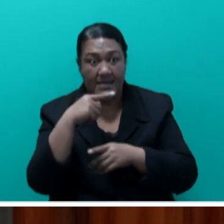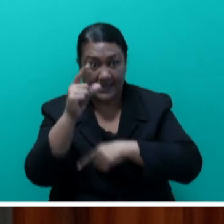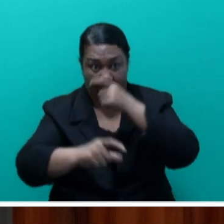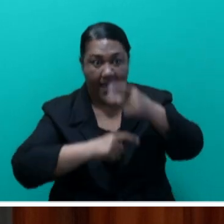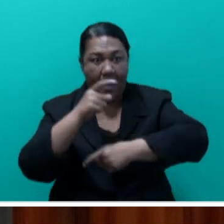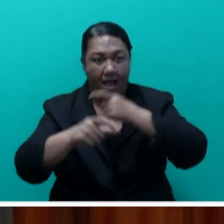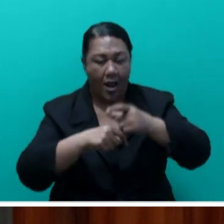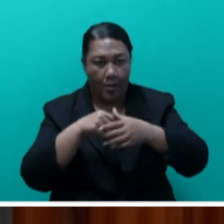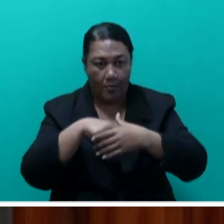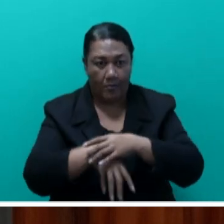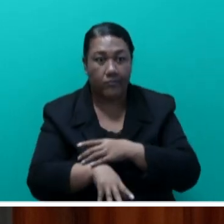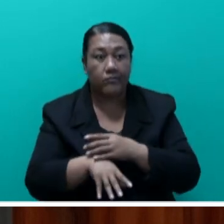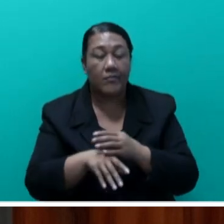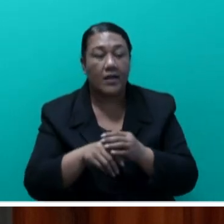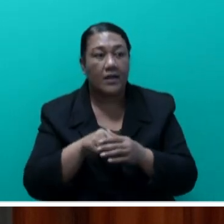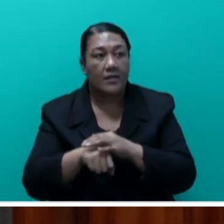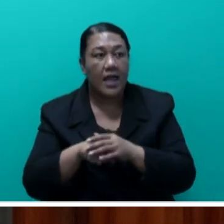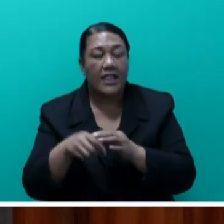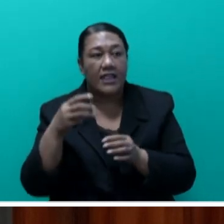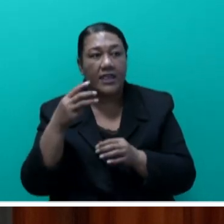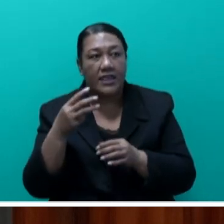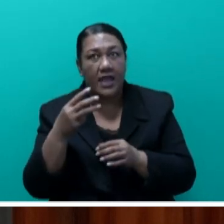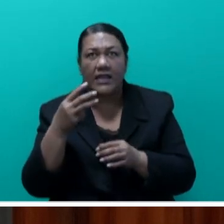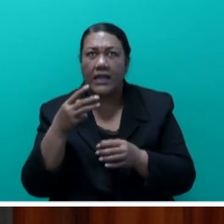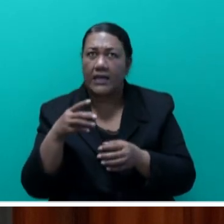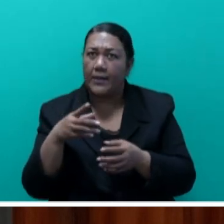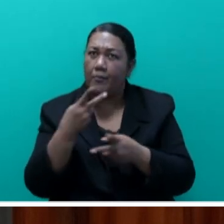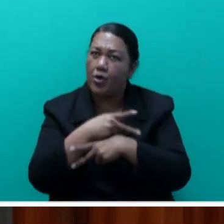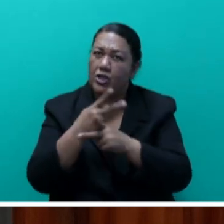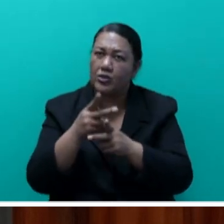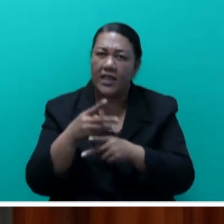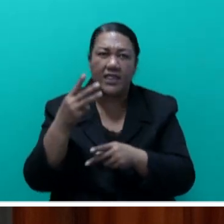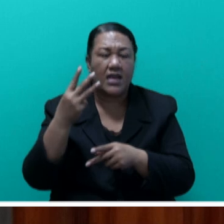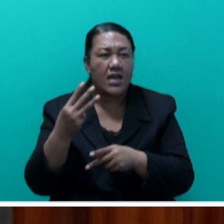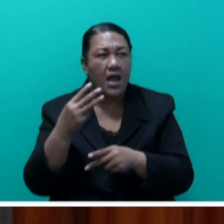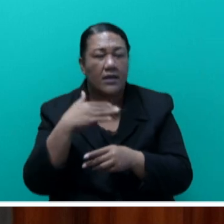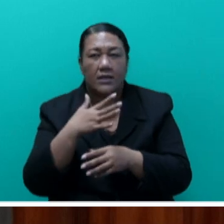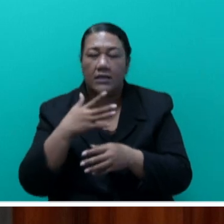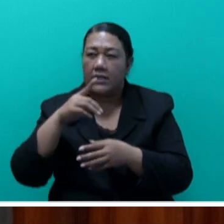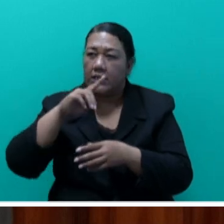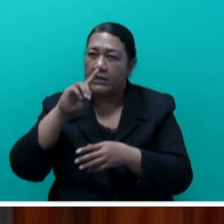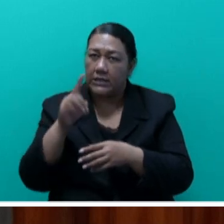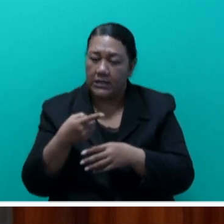they were able to produce 3.2 tons of fish with a total operating cost of